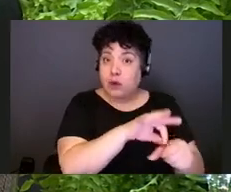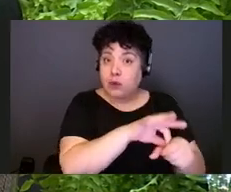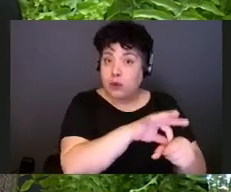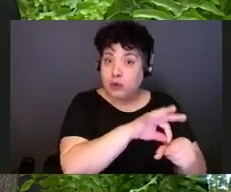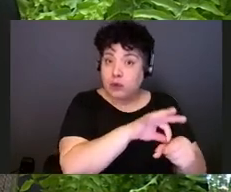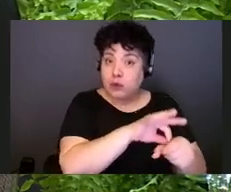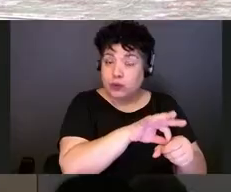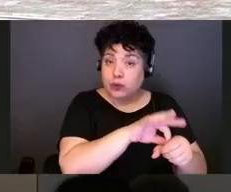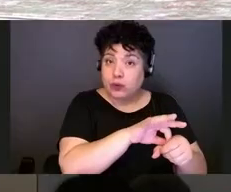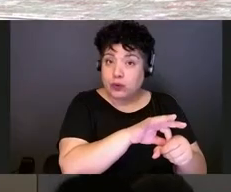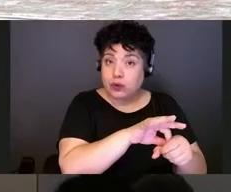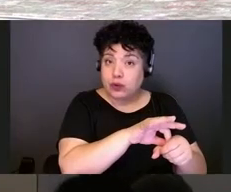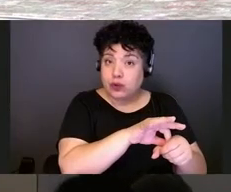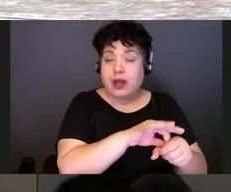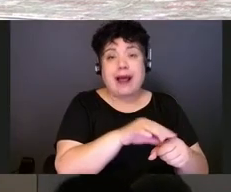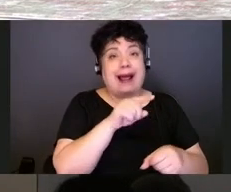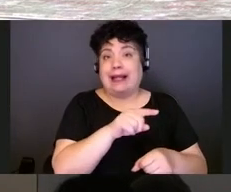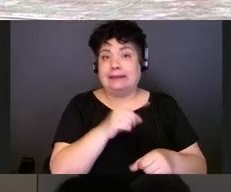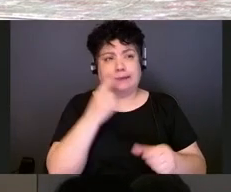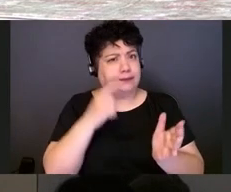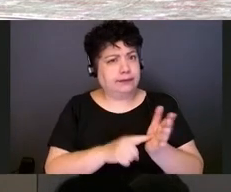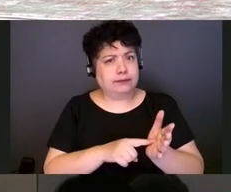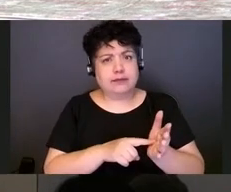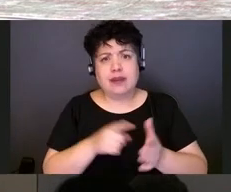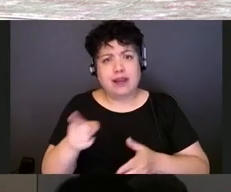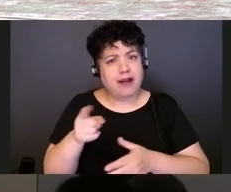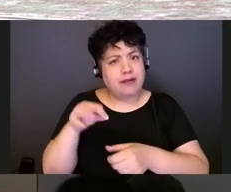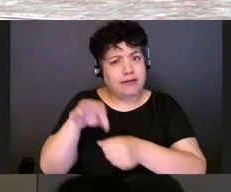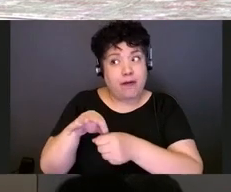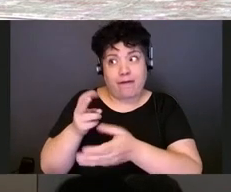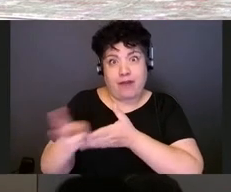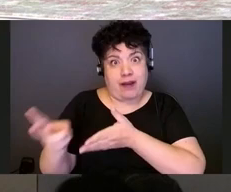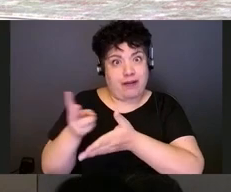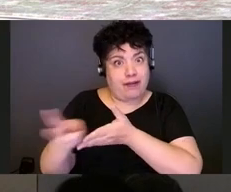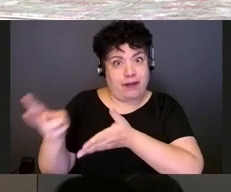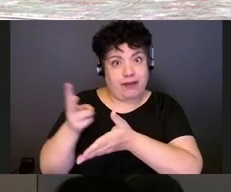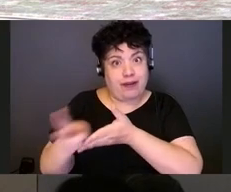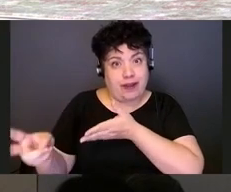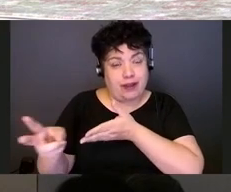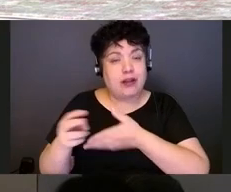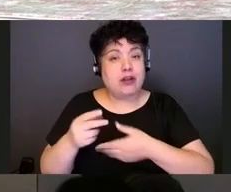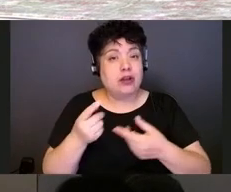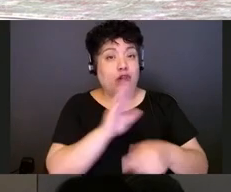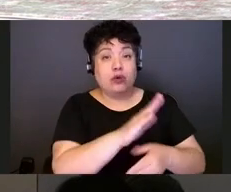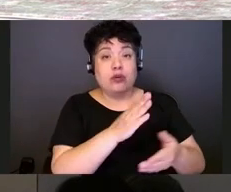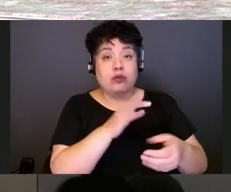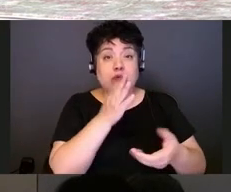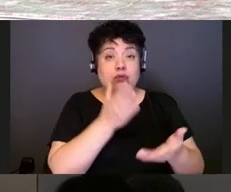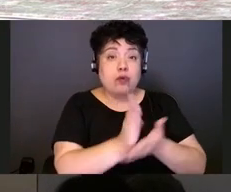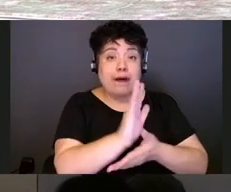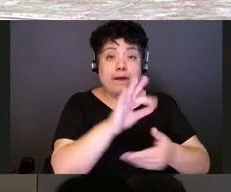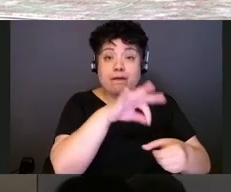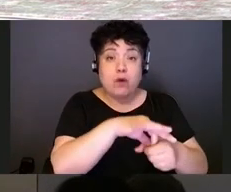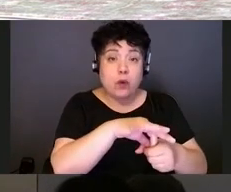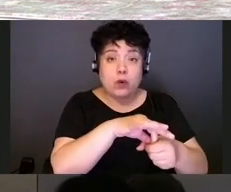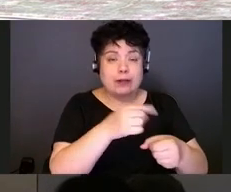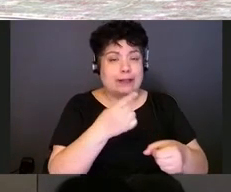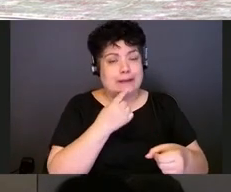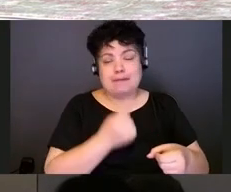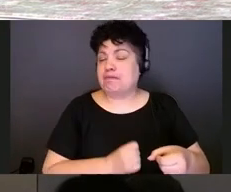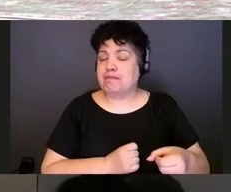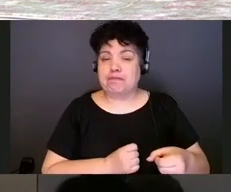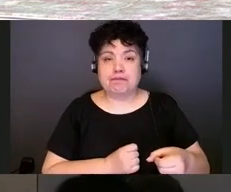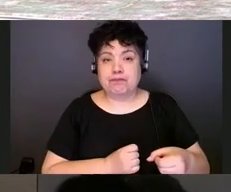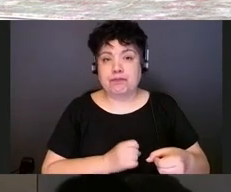to take away the right to vote, they did it by saying, what does the